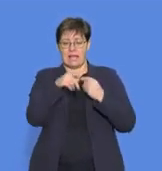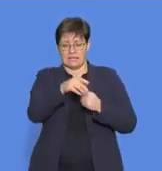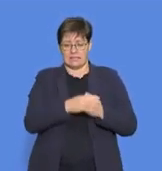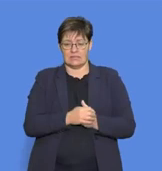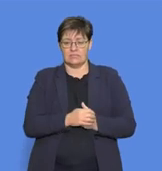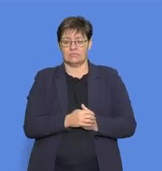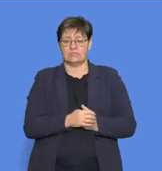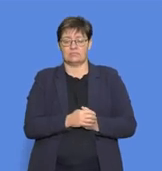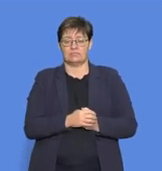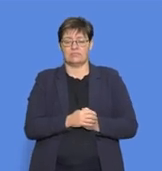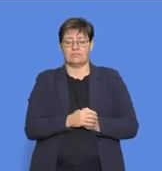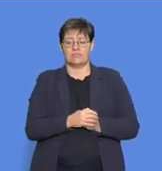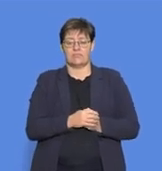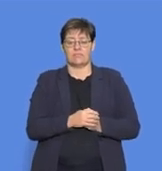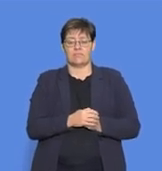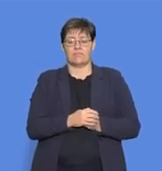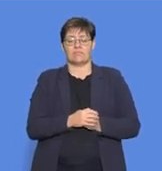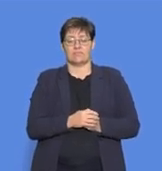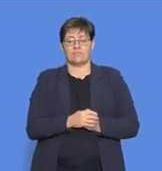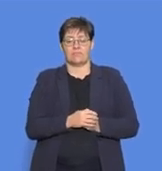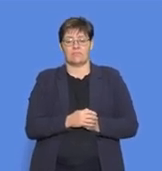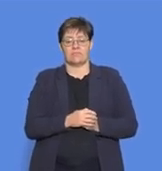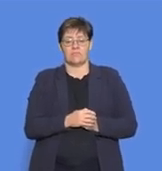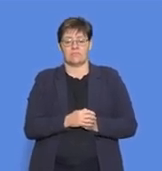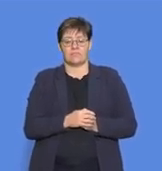terms. Okay, and